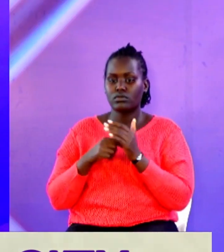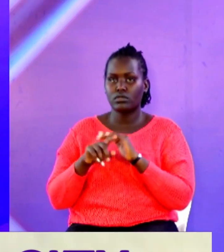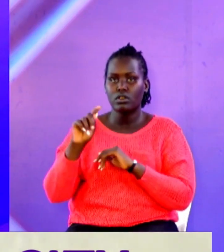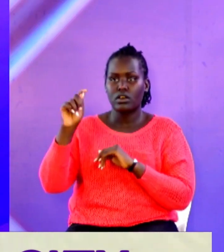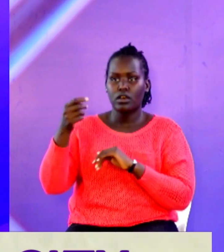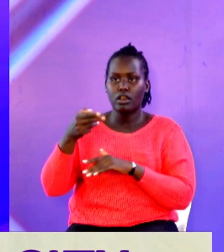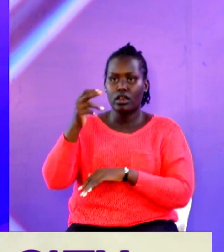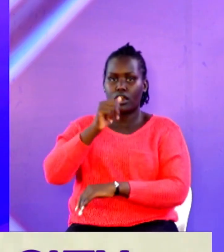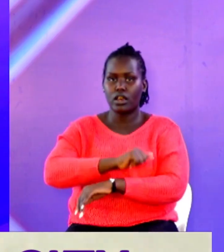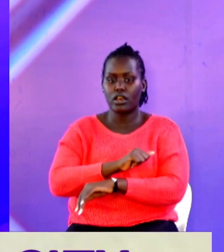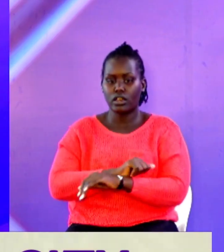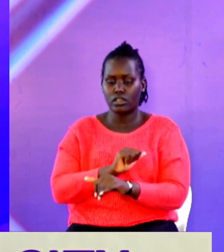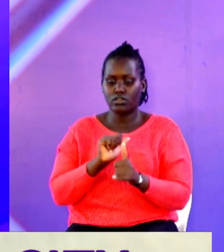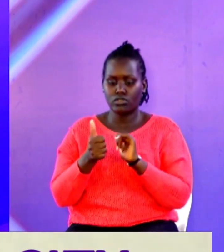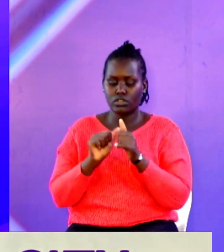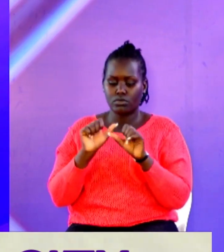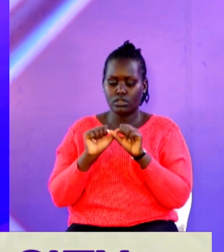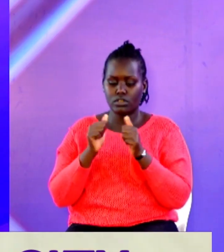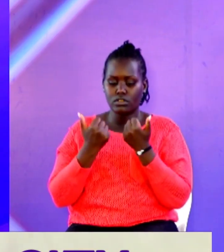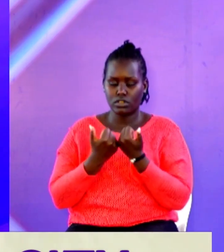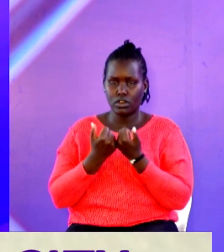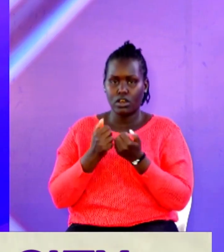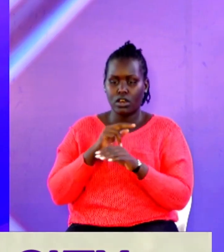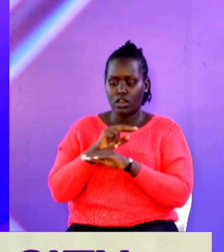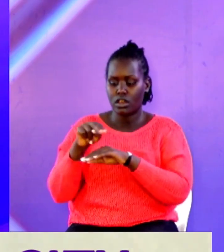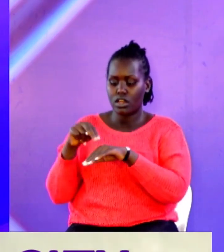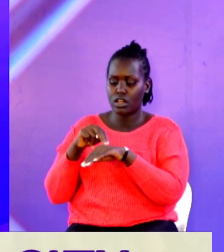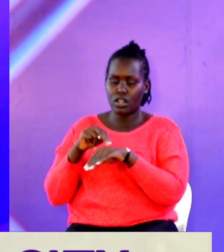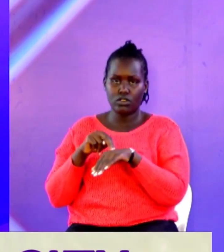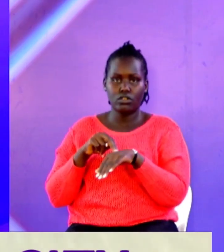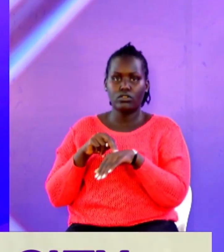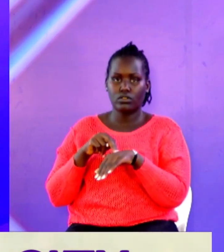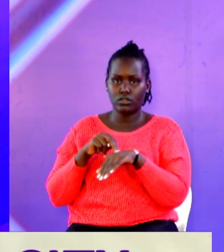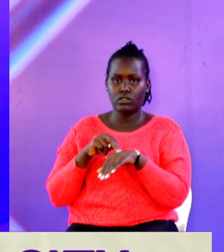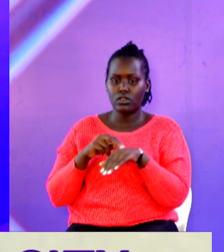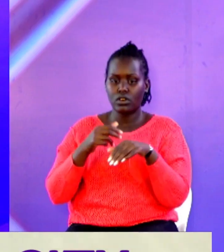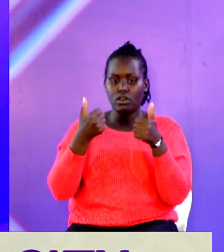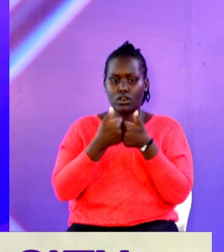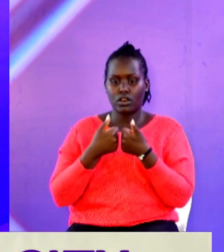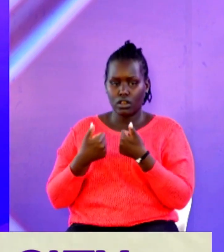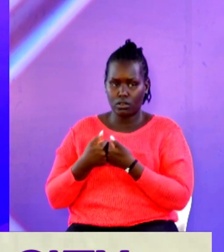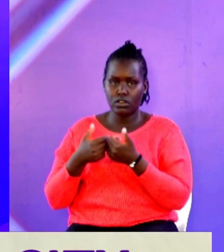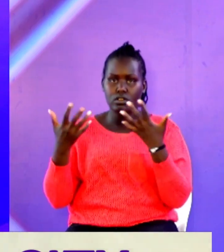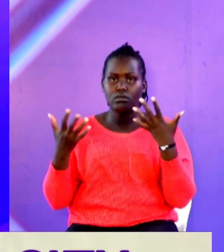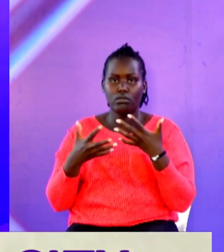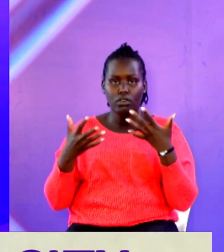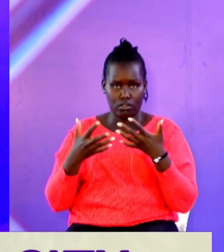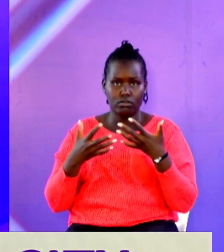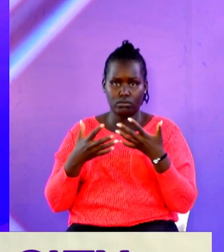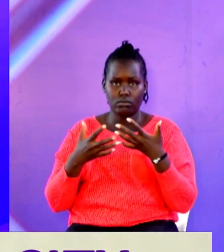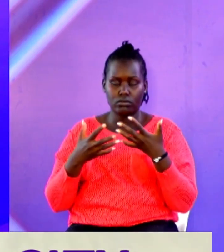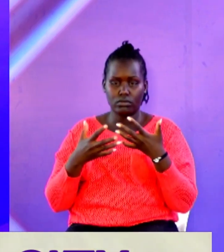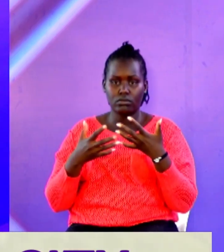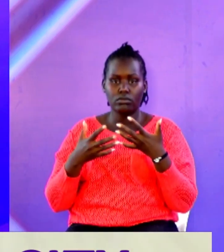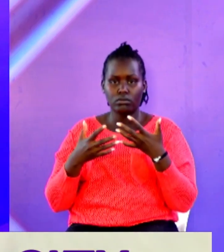Secondary School Sports Association. Their national games were held in, that